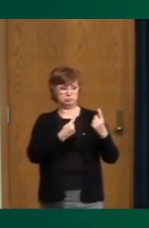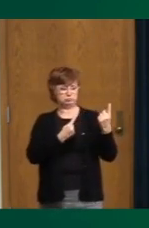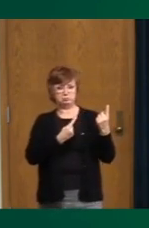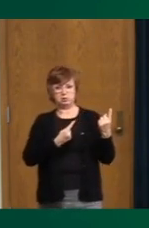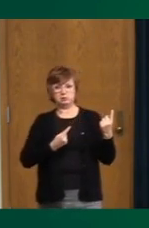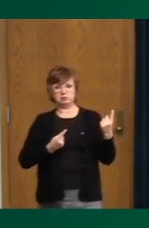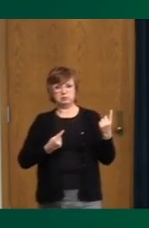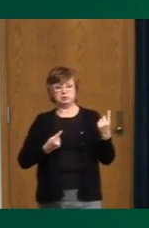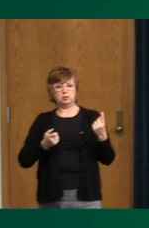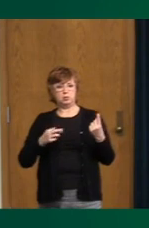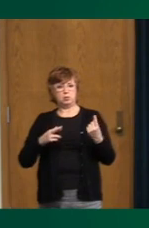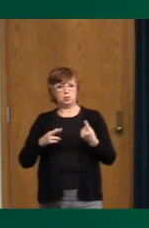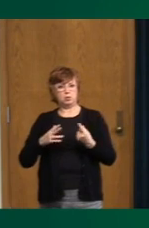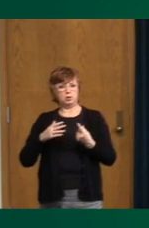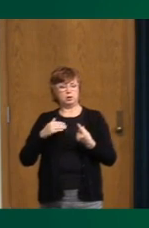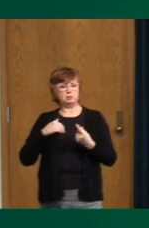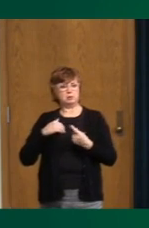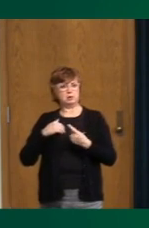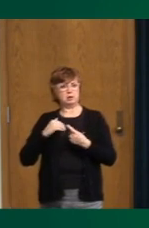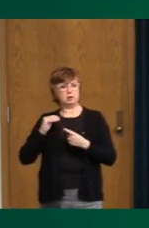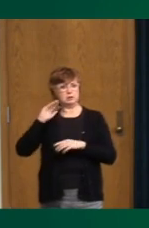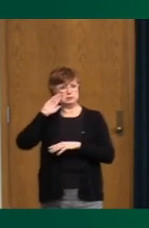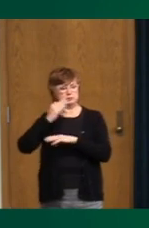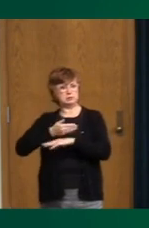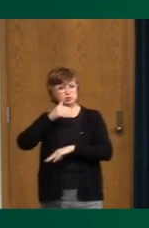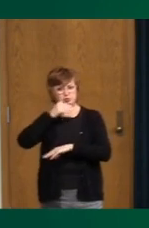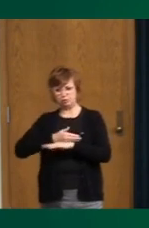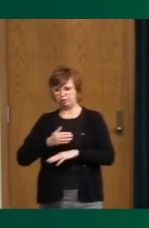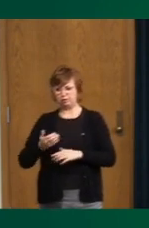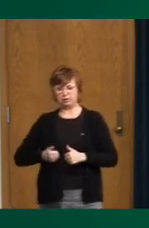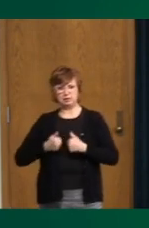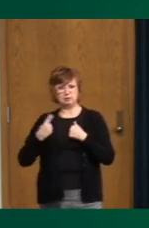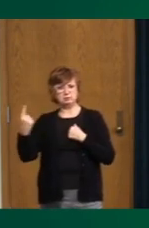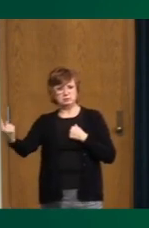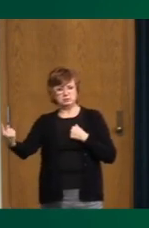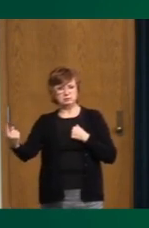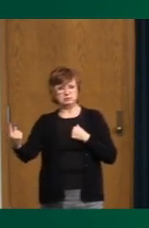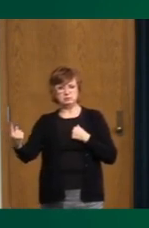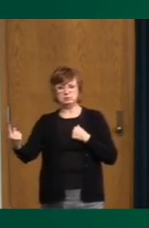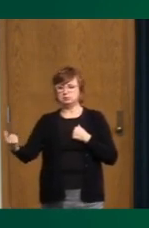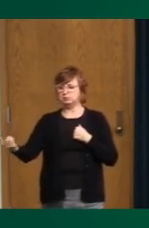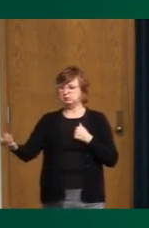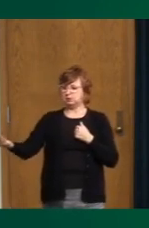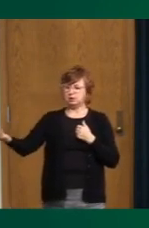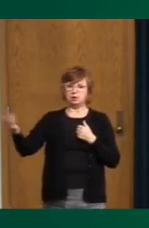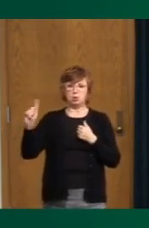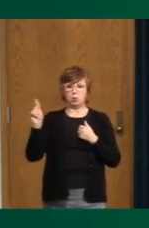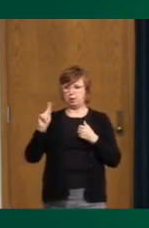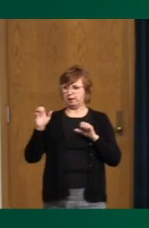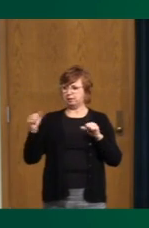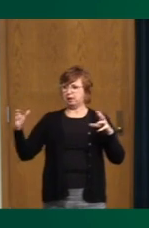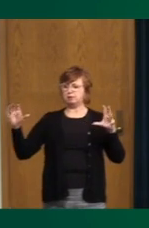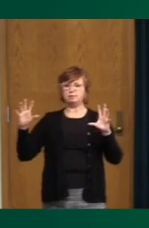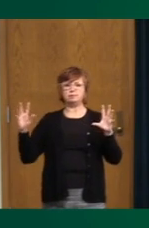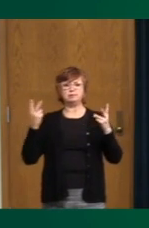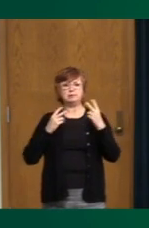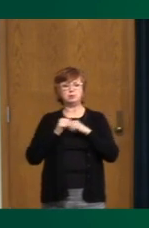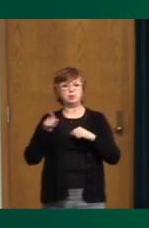if you're getting together for a visit or for supper, to do that in a public place, at a restaurant where we aren't letting